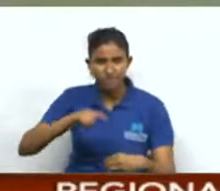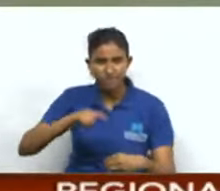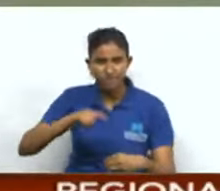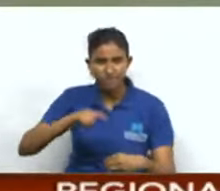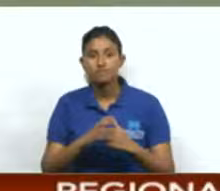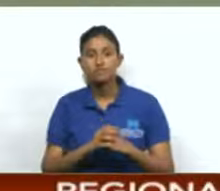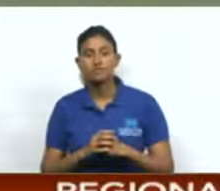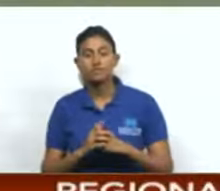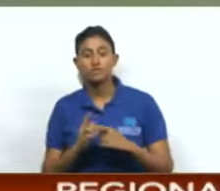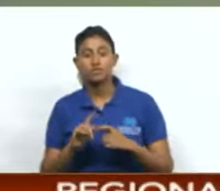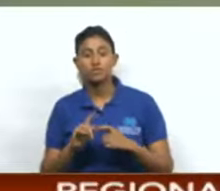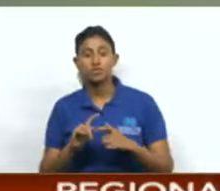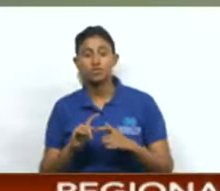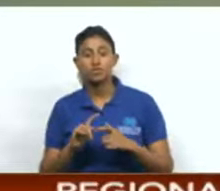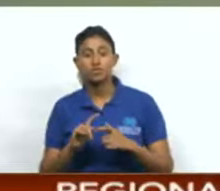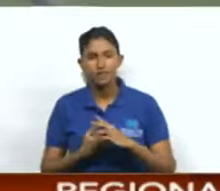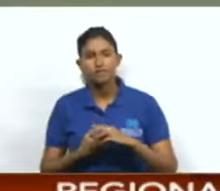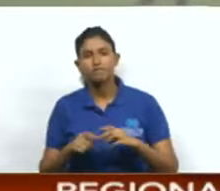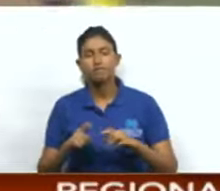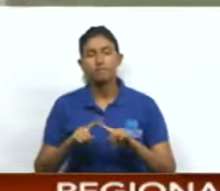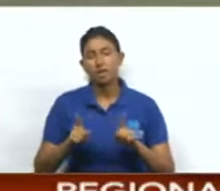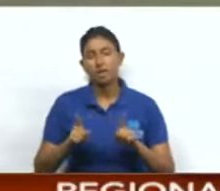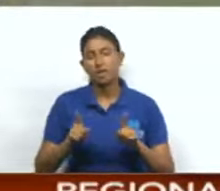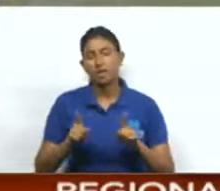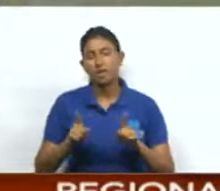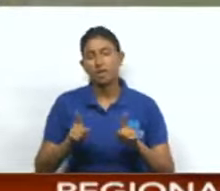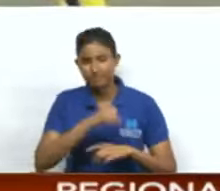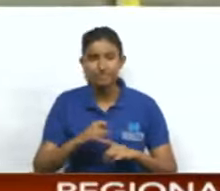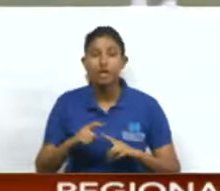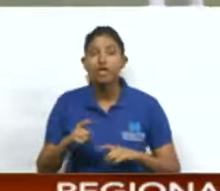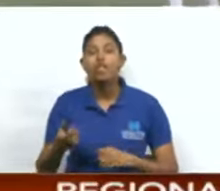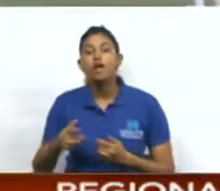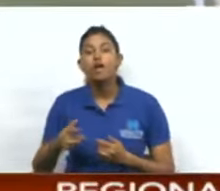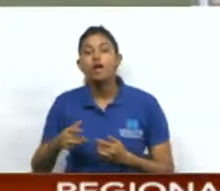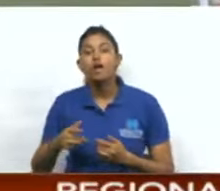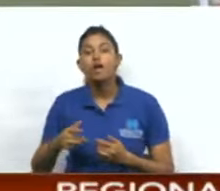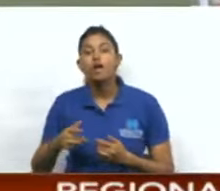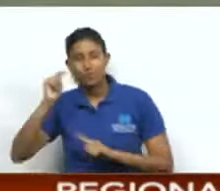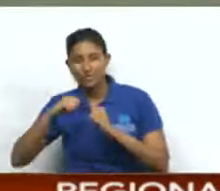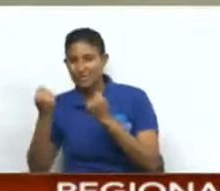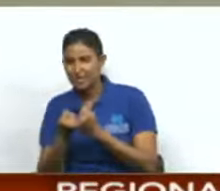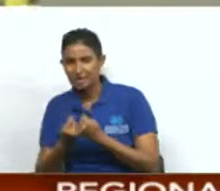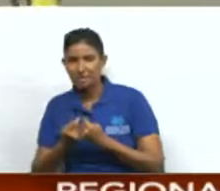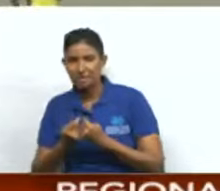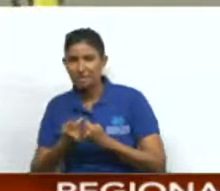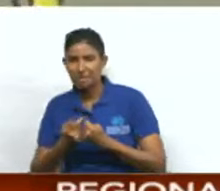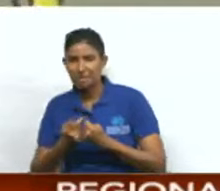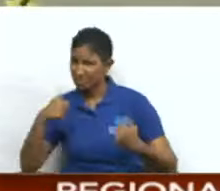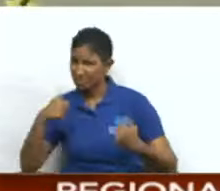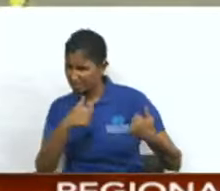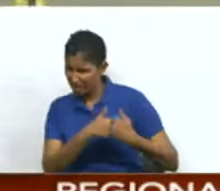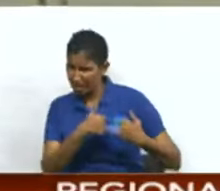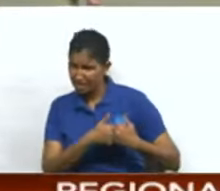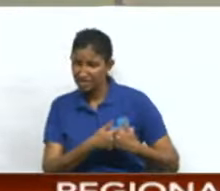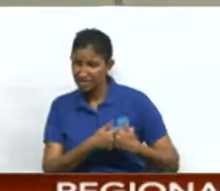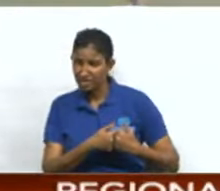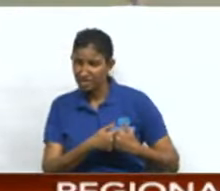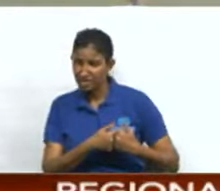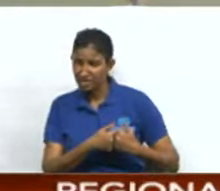already relegated Bago boys, but found them a tough nut to crack. Bishops have struggled to score, with just 7 goals all season.